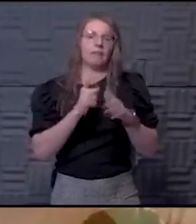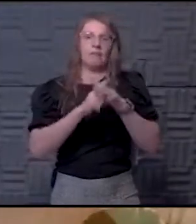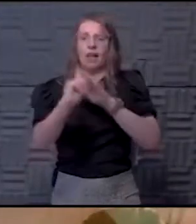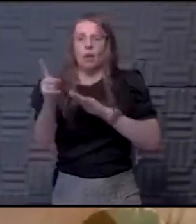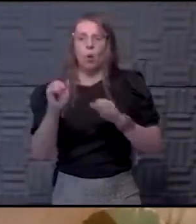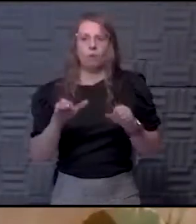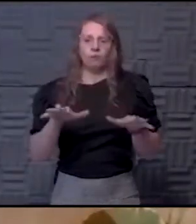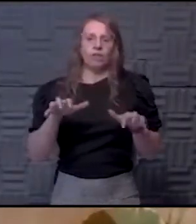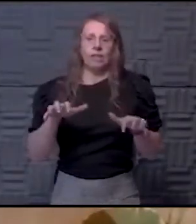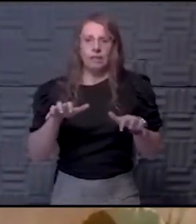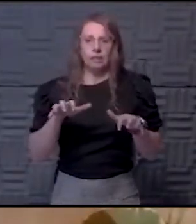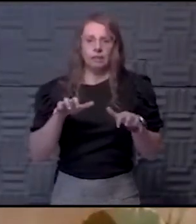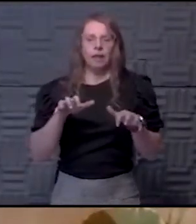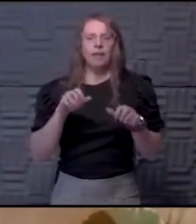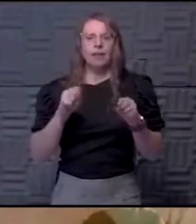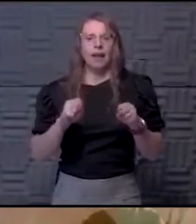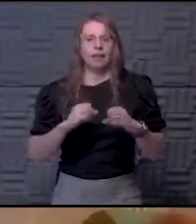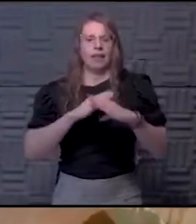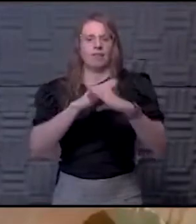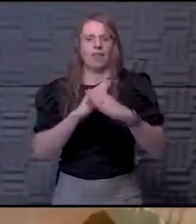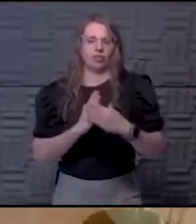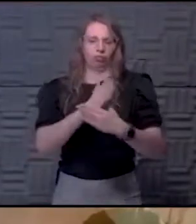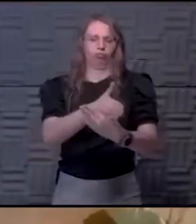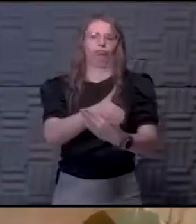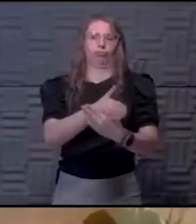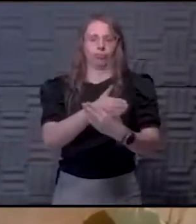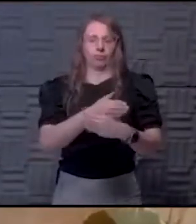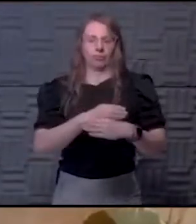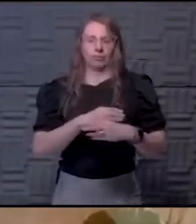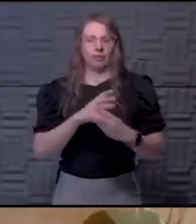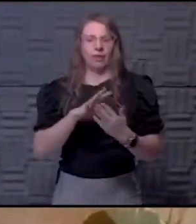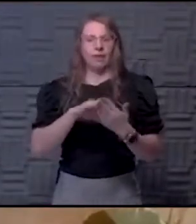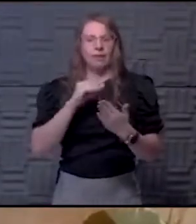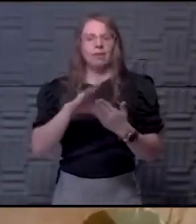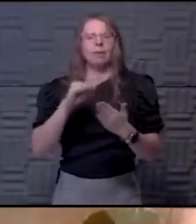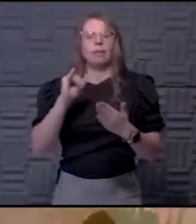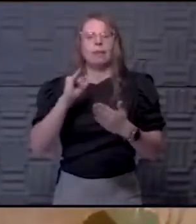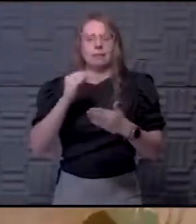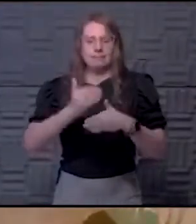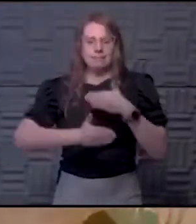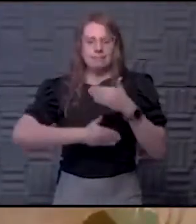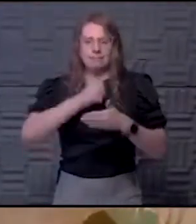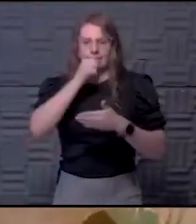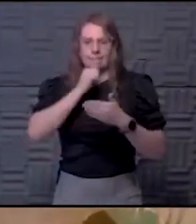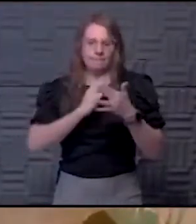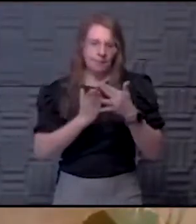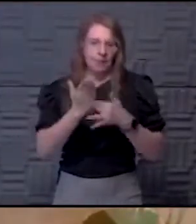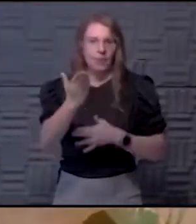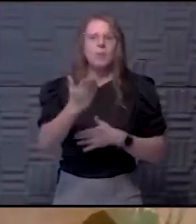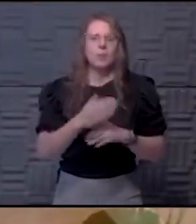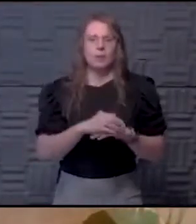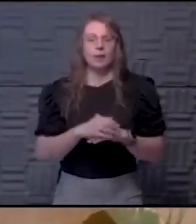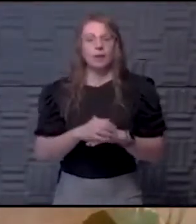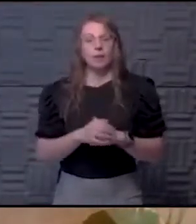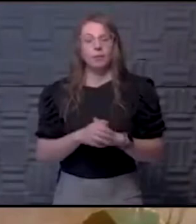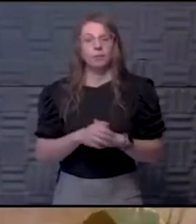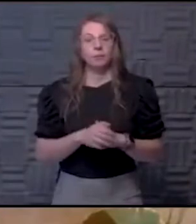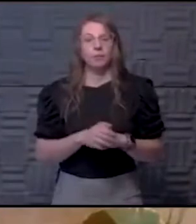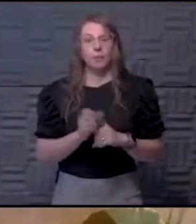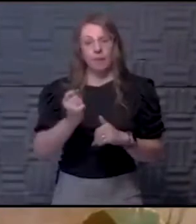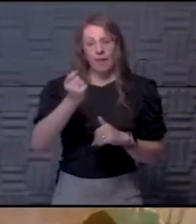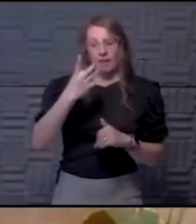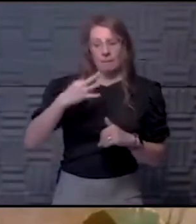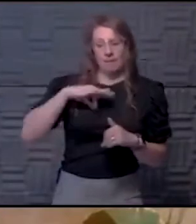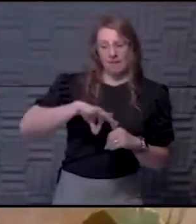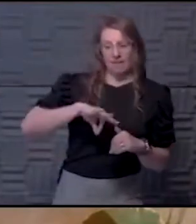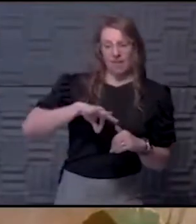of meet that with interventions that at least allow us to get through that, again, understanding that the benefits